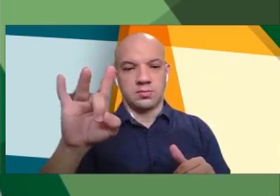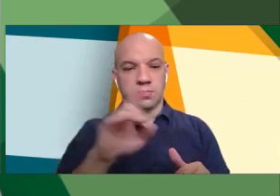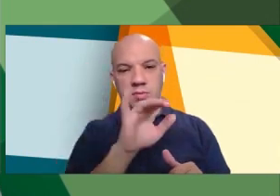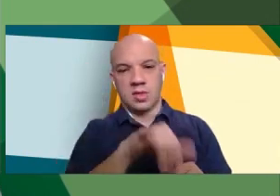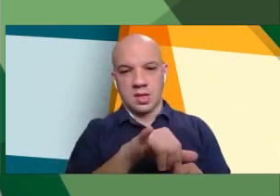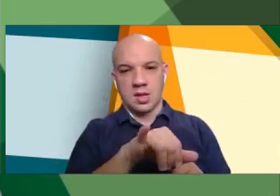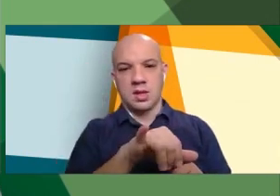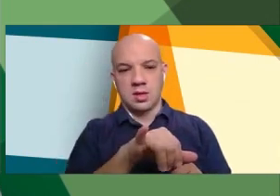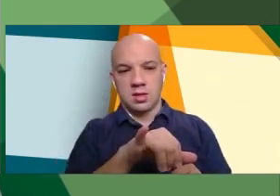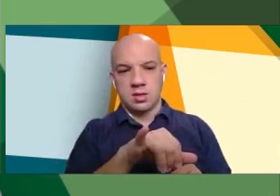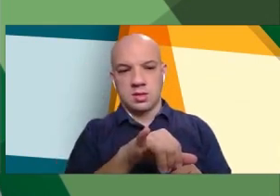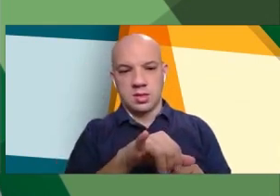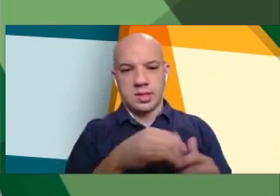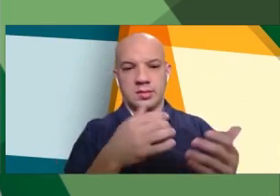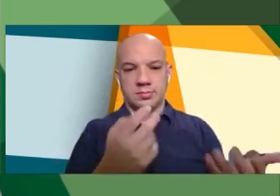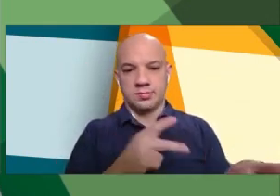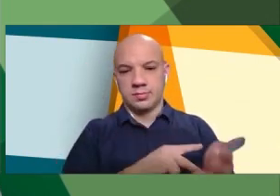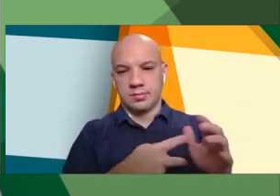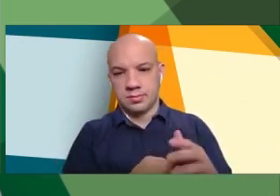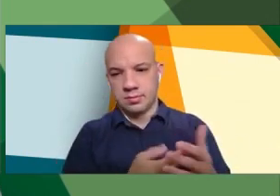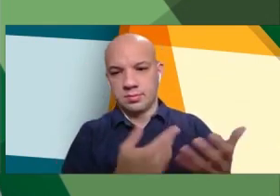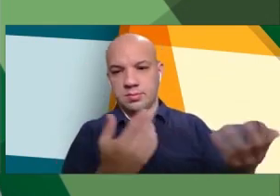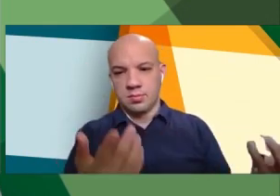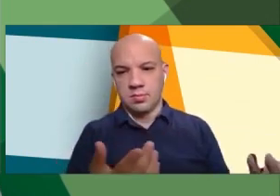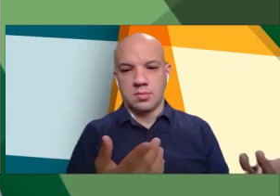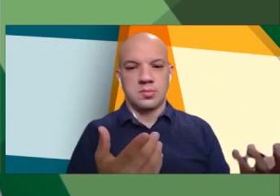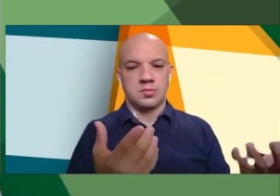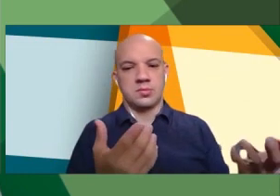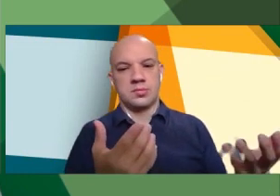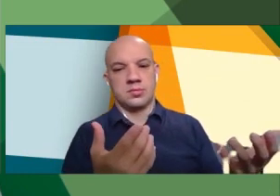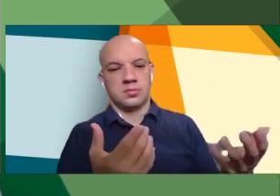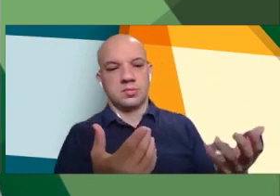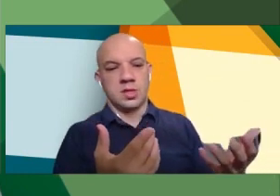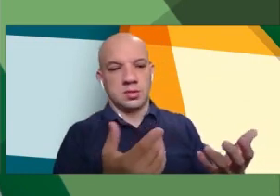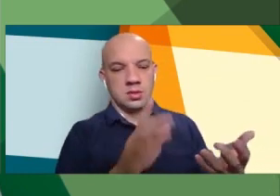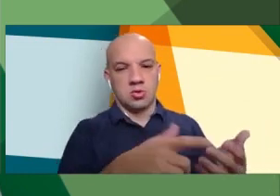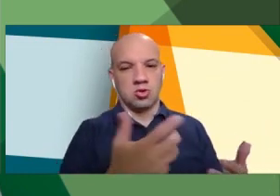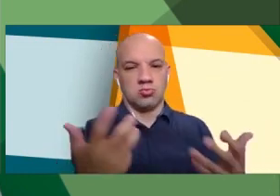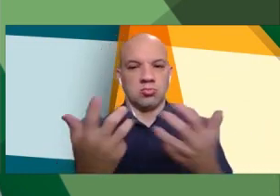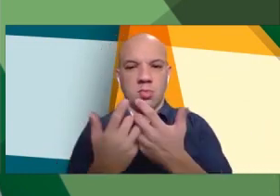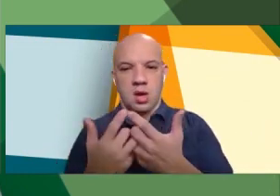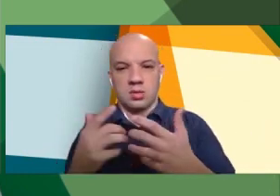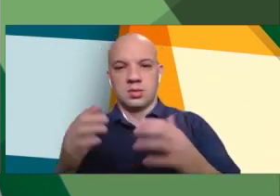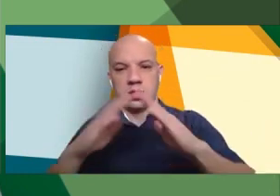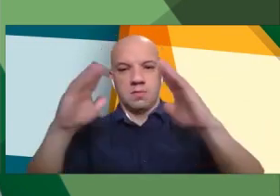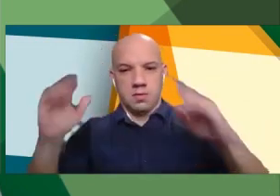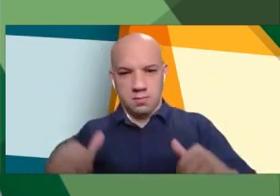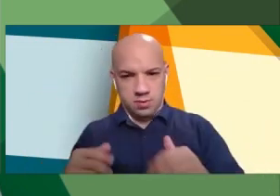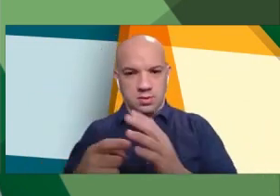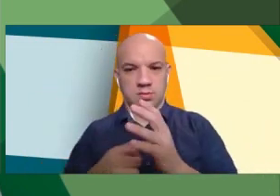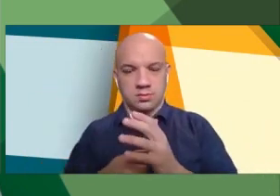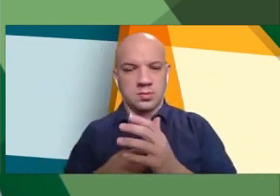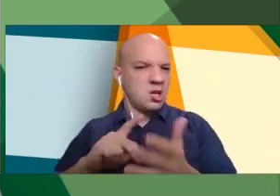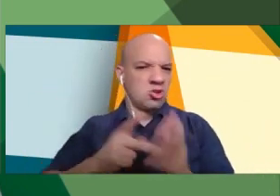of basically the universe of the vivienda contracts right now. So it will apply to